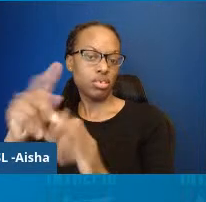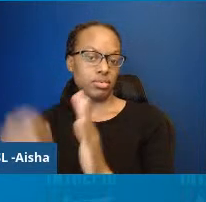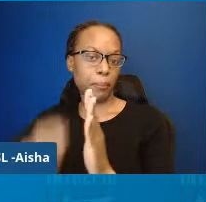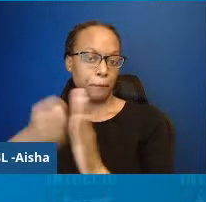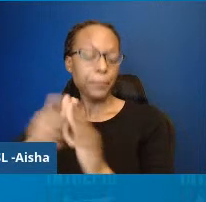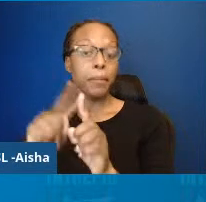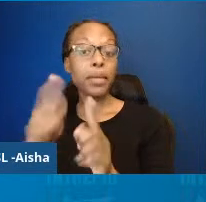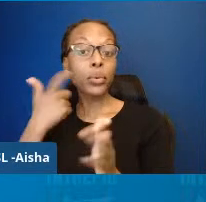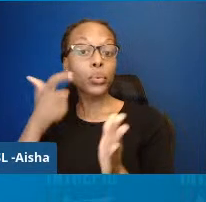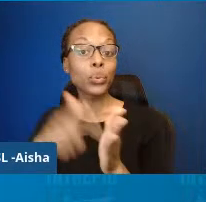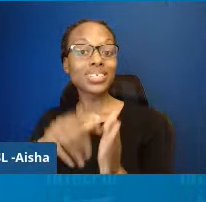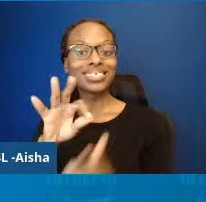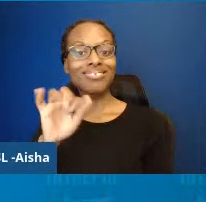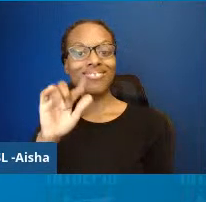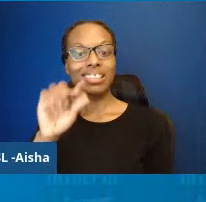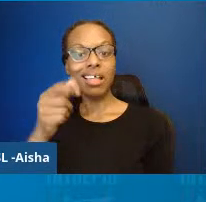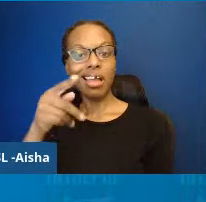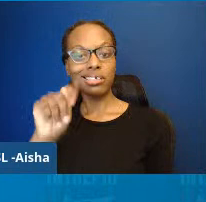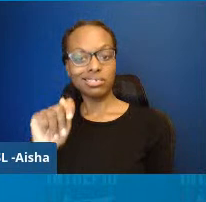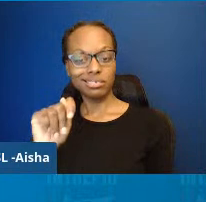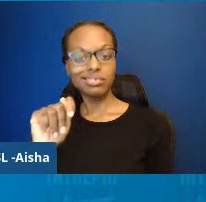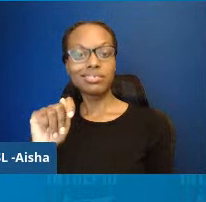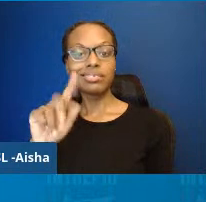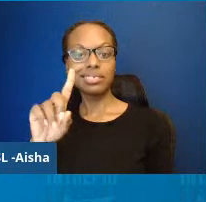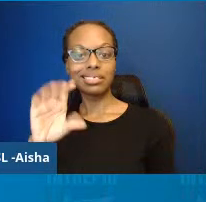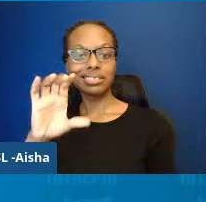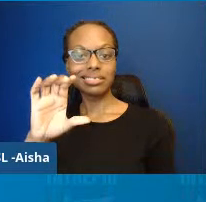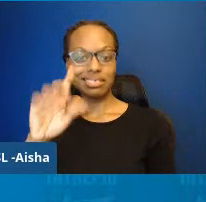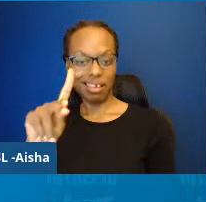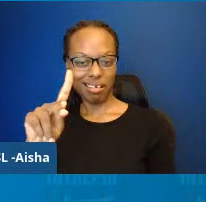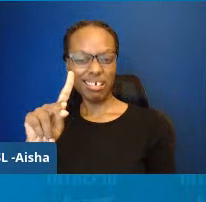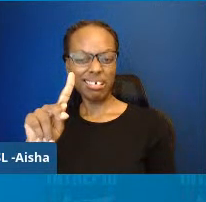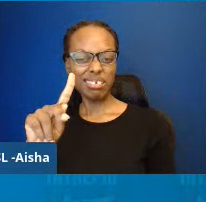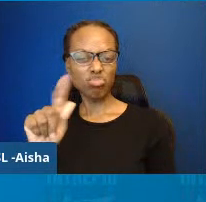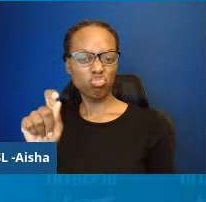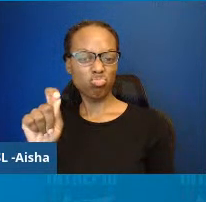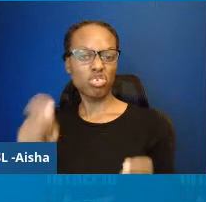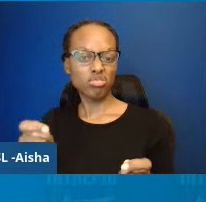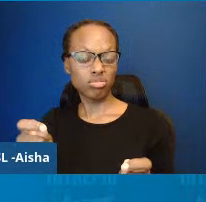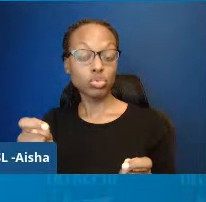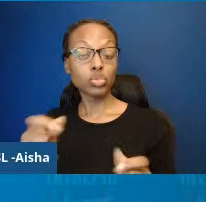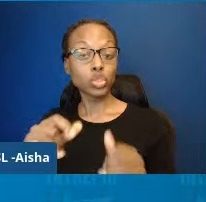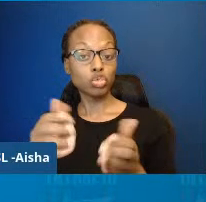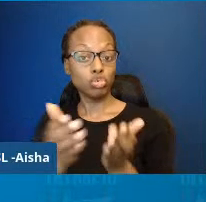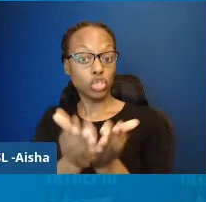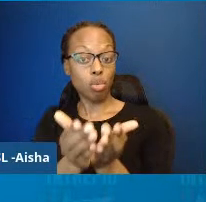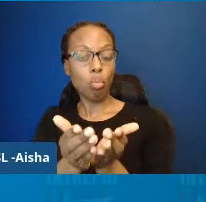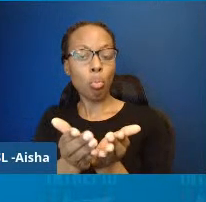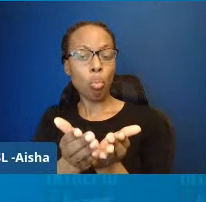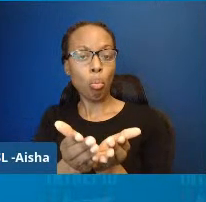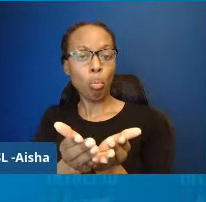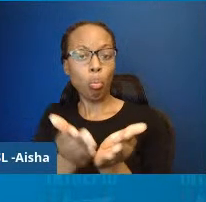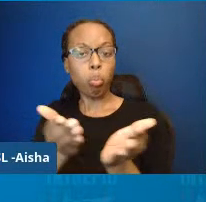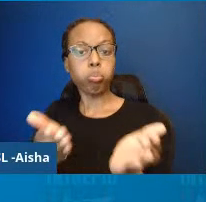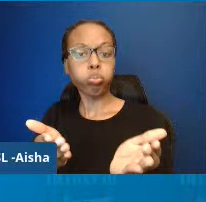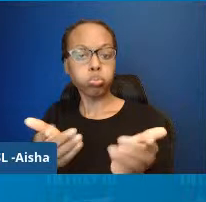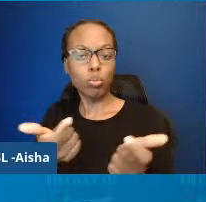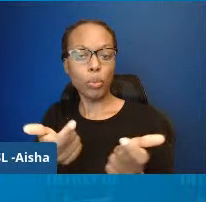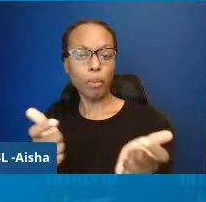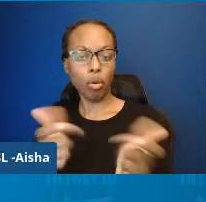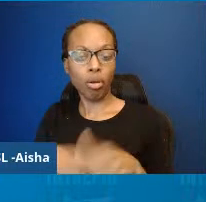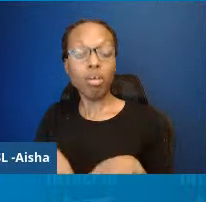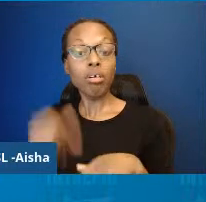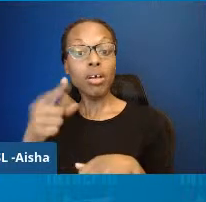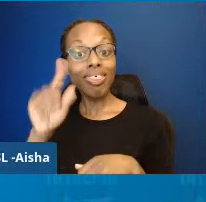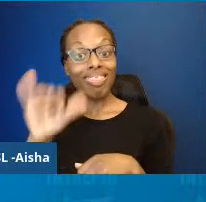the flight deck. The ship became a little bit bigger, but keep in mind, this is not a battleship or a